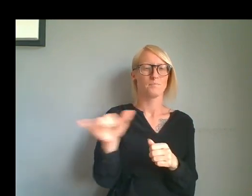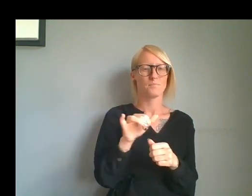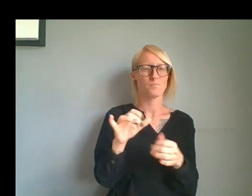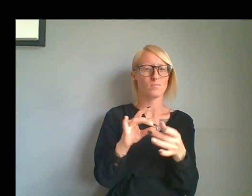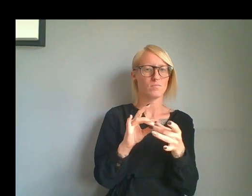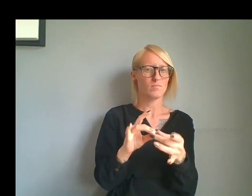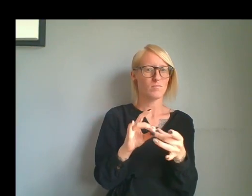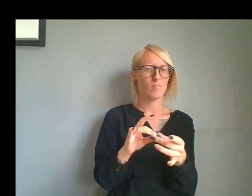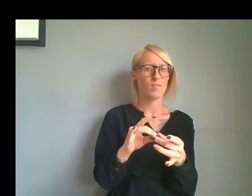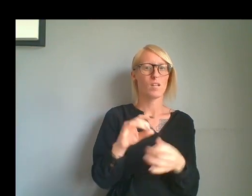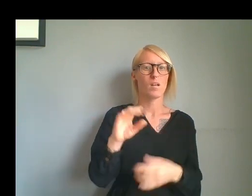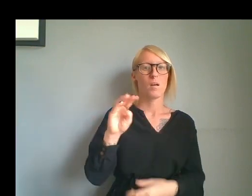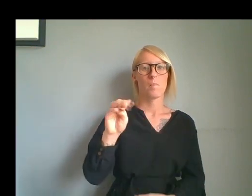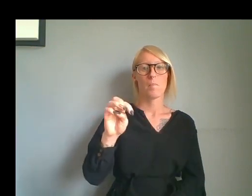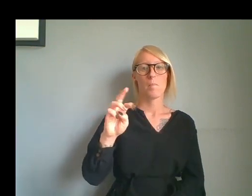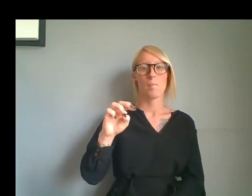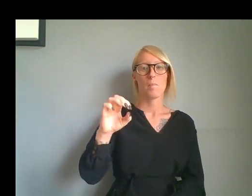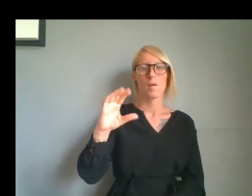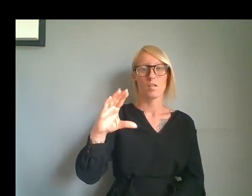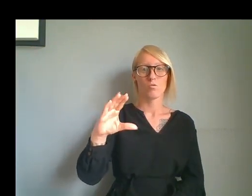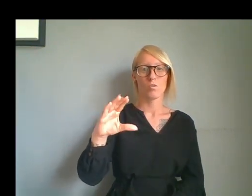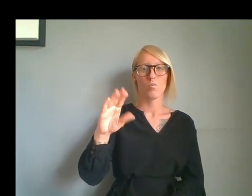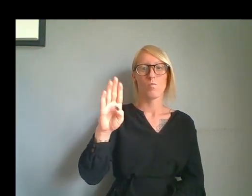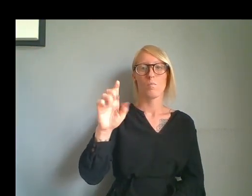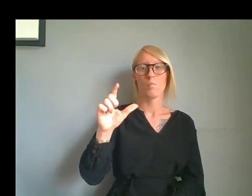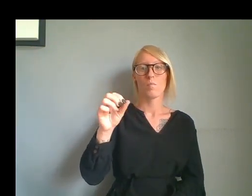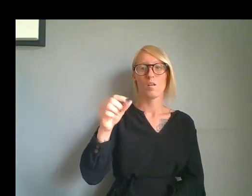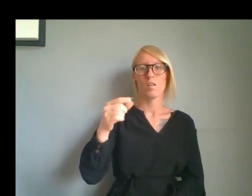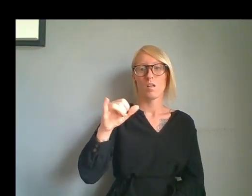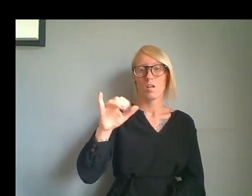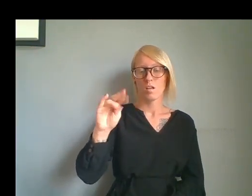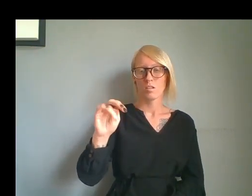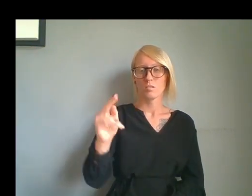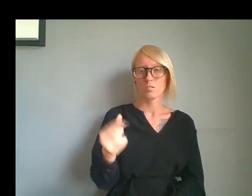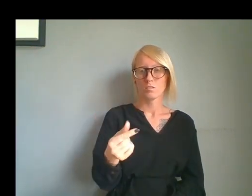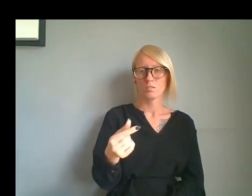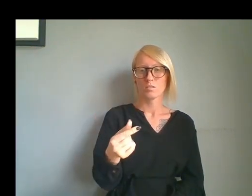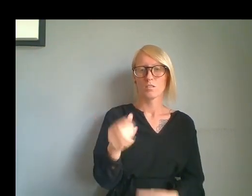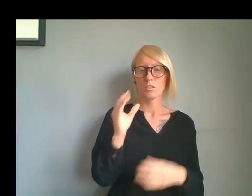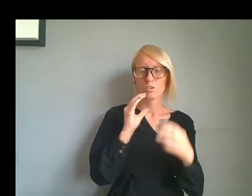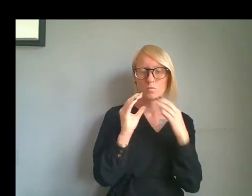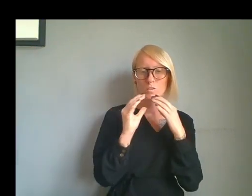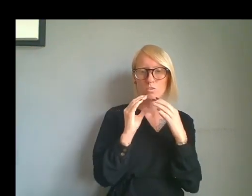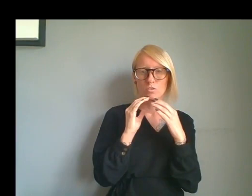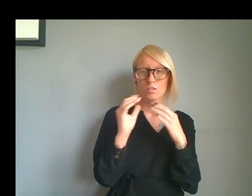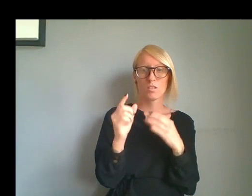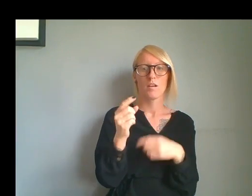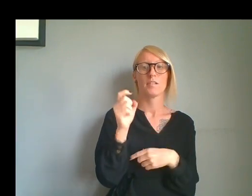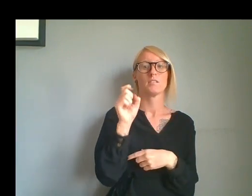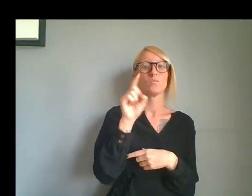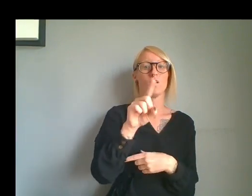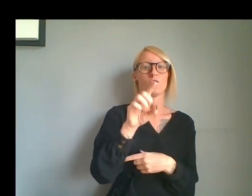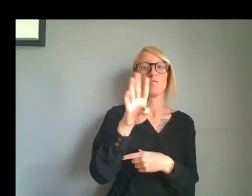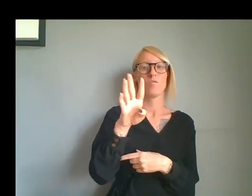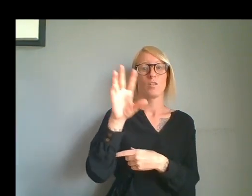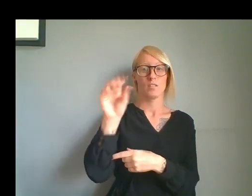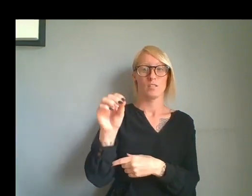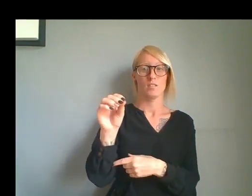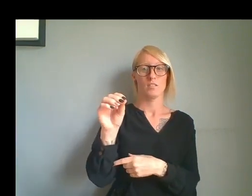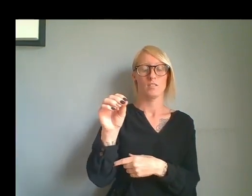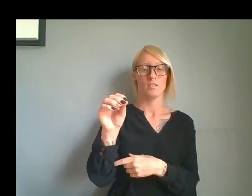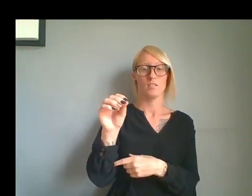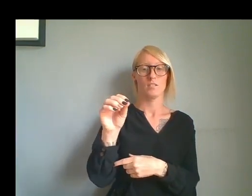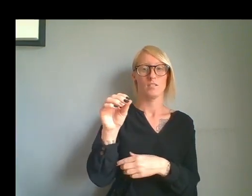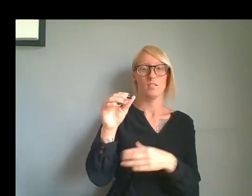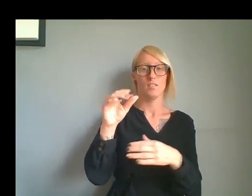out information, you're inviting conversations, but you're doing it in 140 characters. So you can't be wordy.